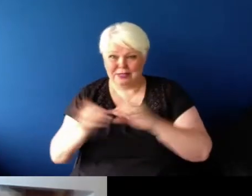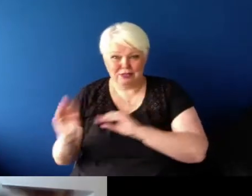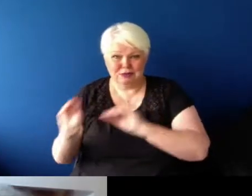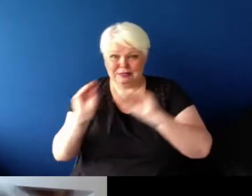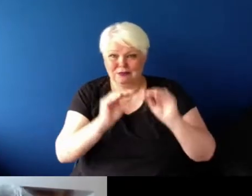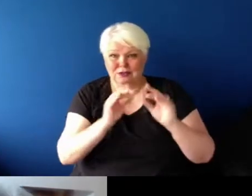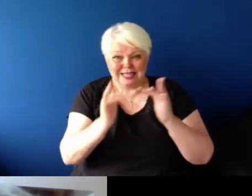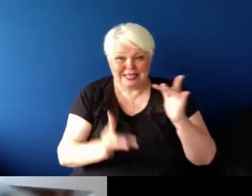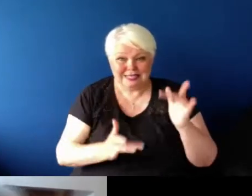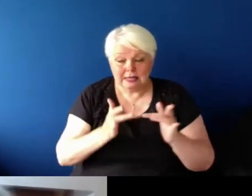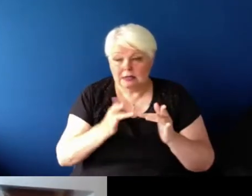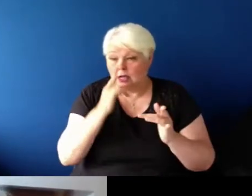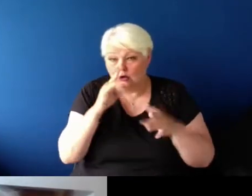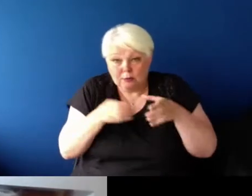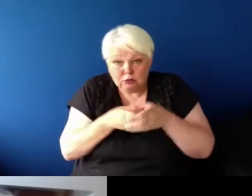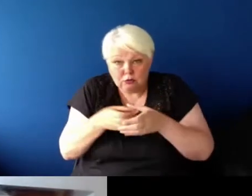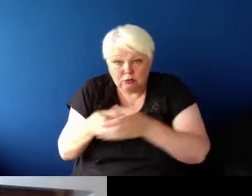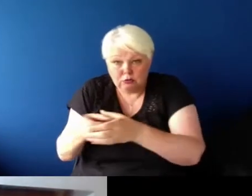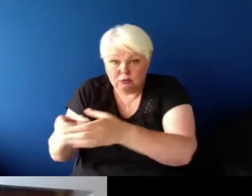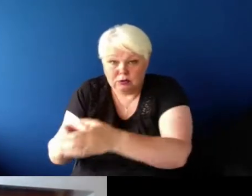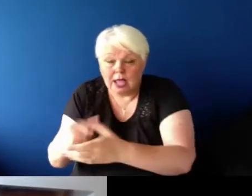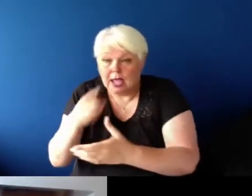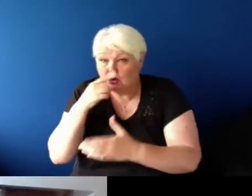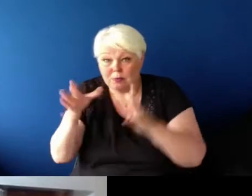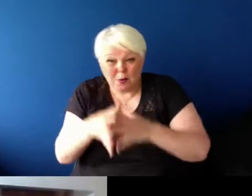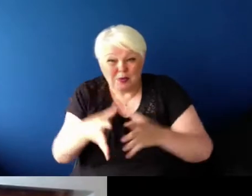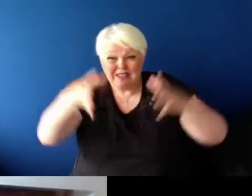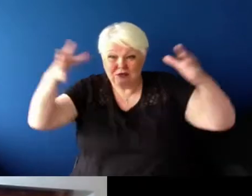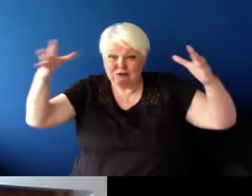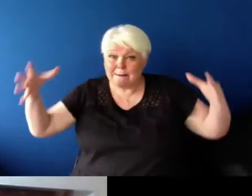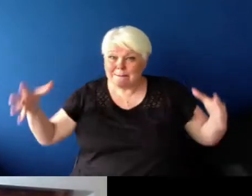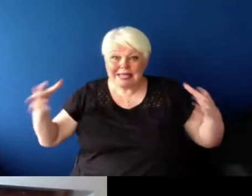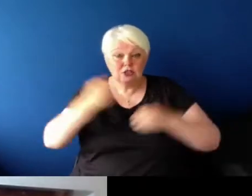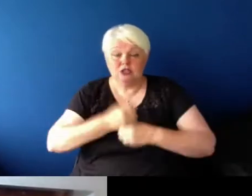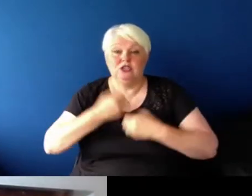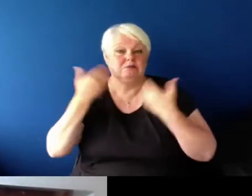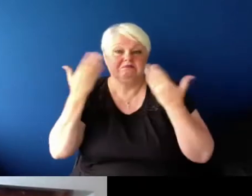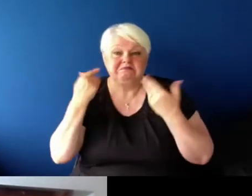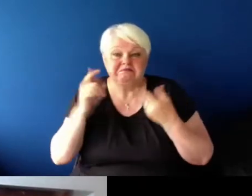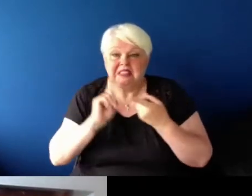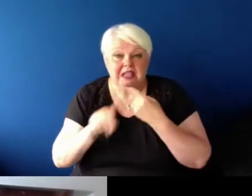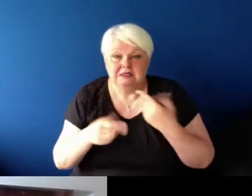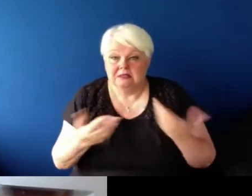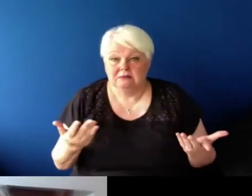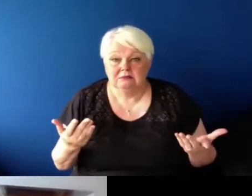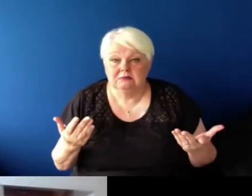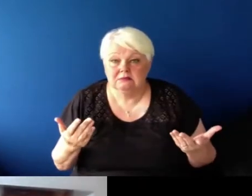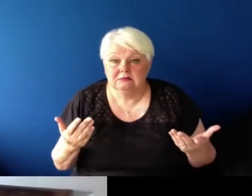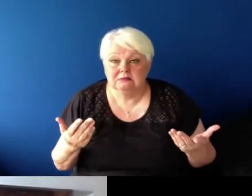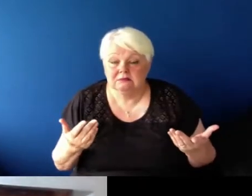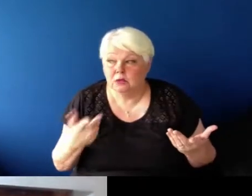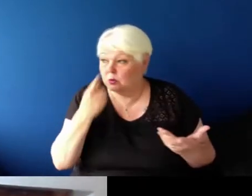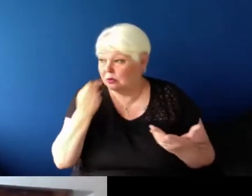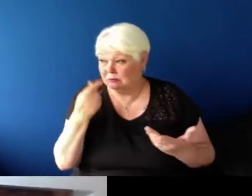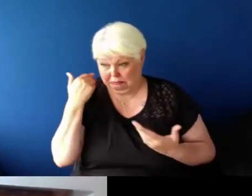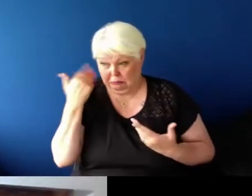happens in small groups. It might be that we only have mega churches. I don't know the answer to that. It might be that, well, who knows? It